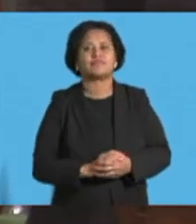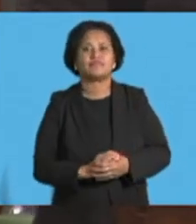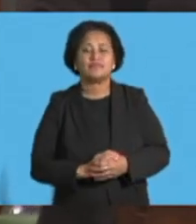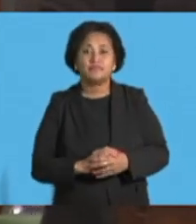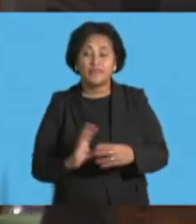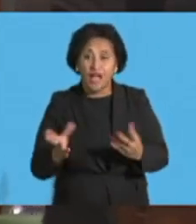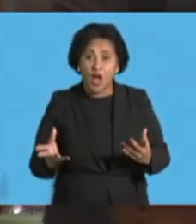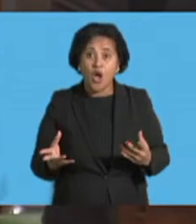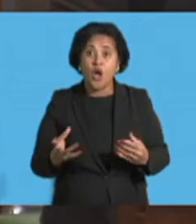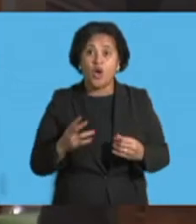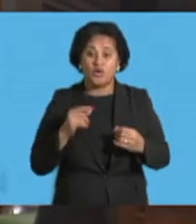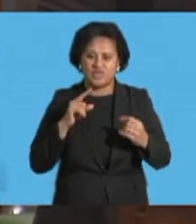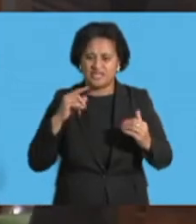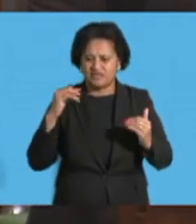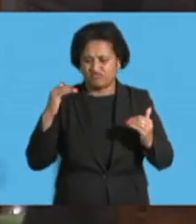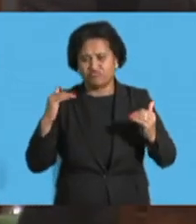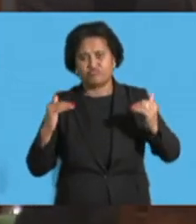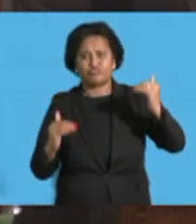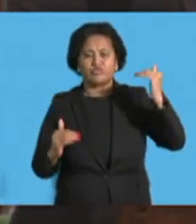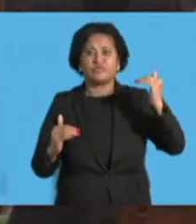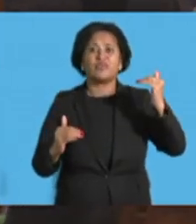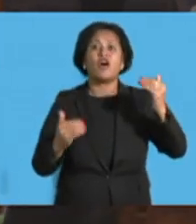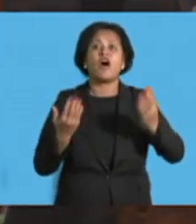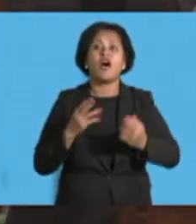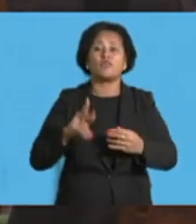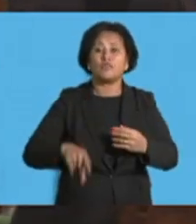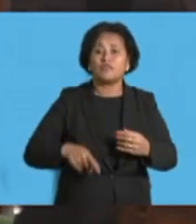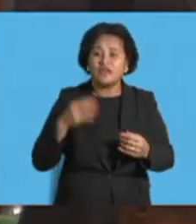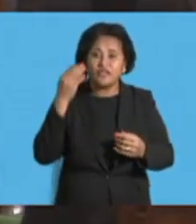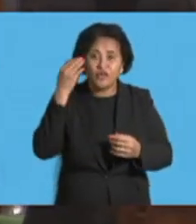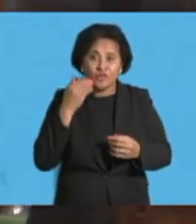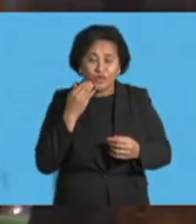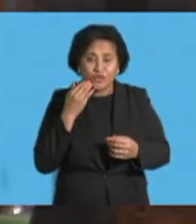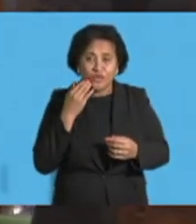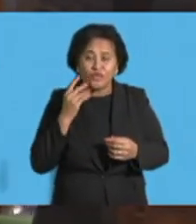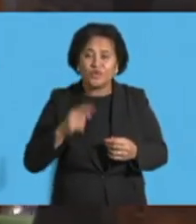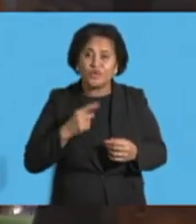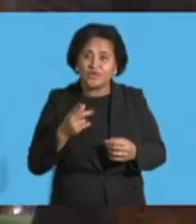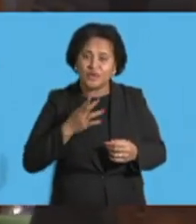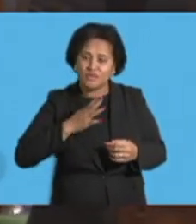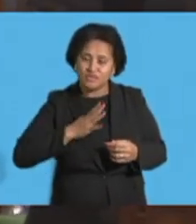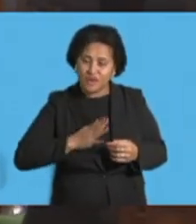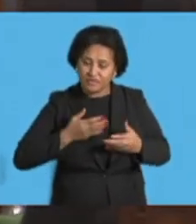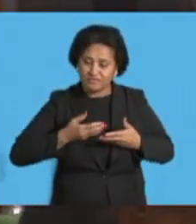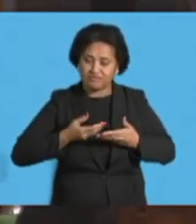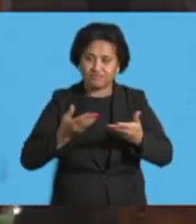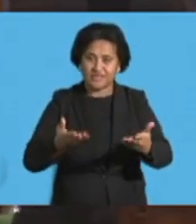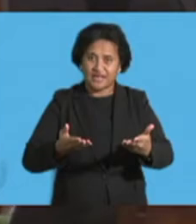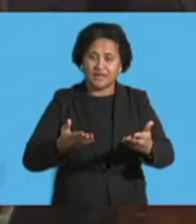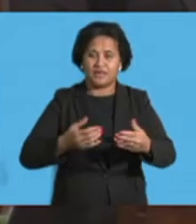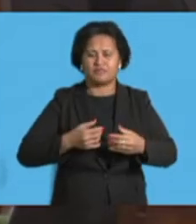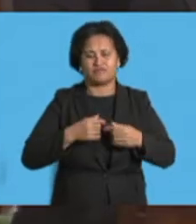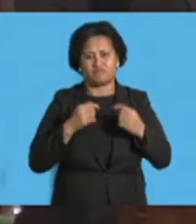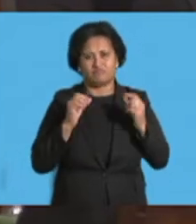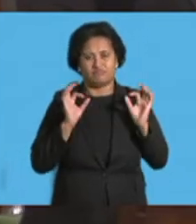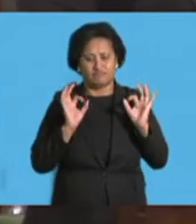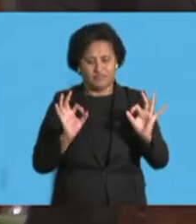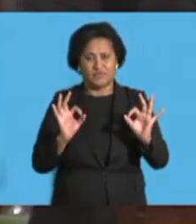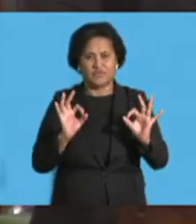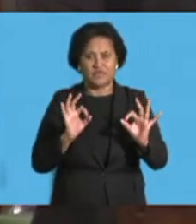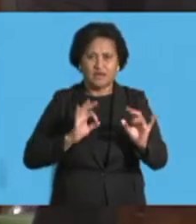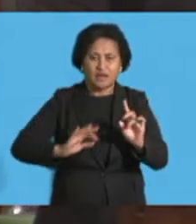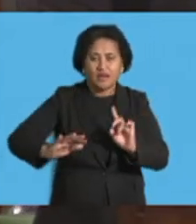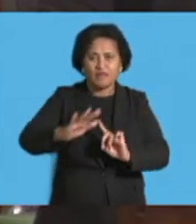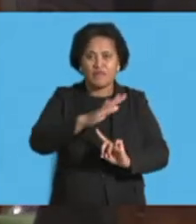the disproportionate impact of poverty on women, we continue to create an equitable environment for Fijian women, especially in terms